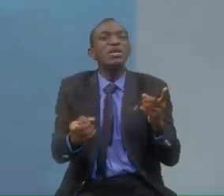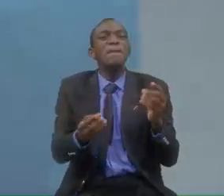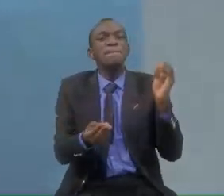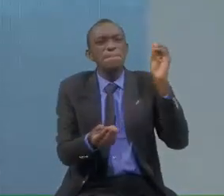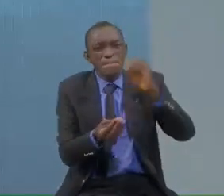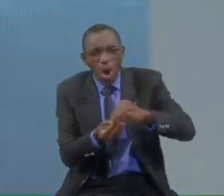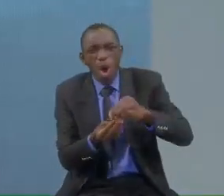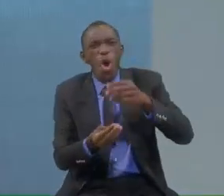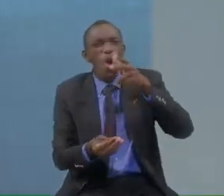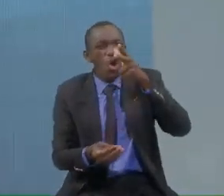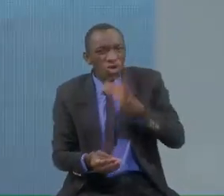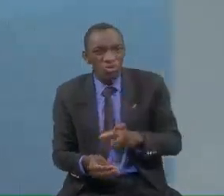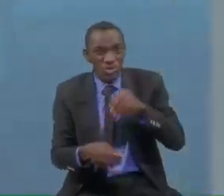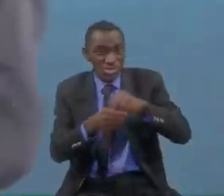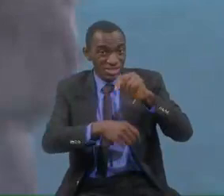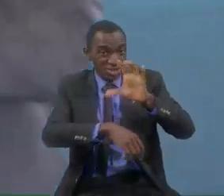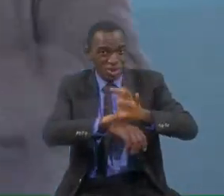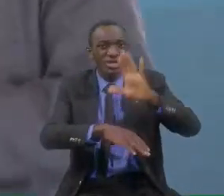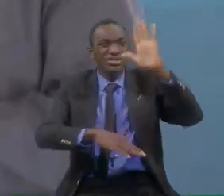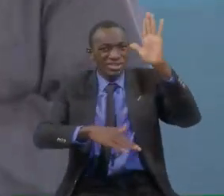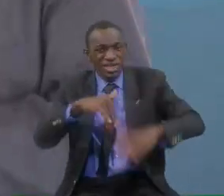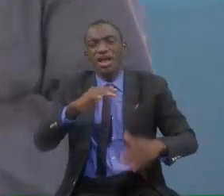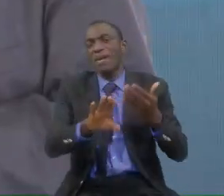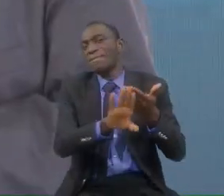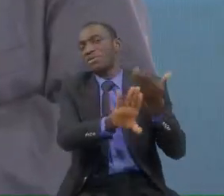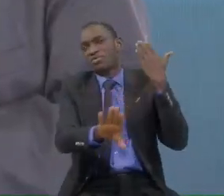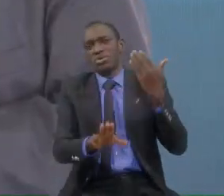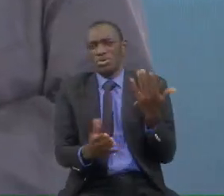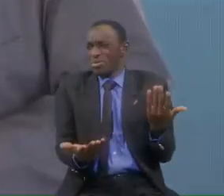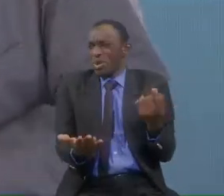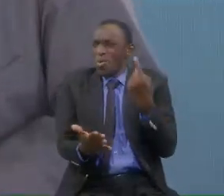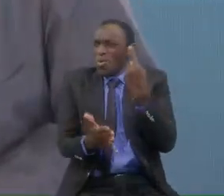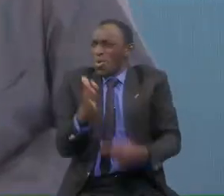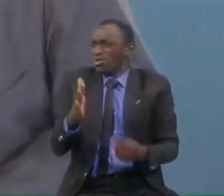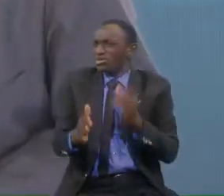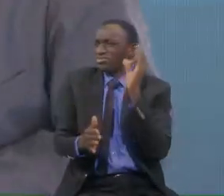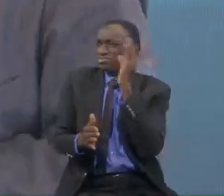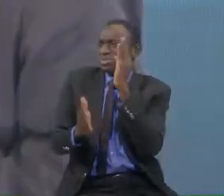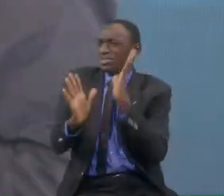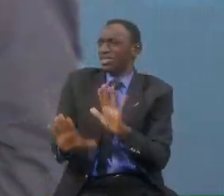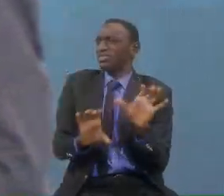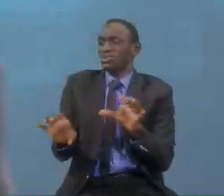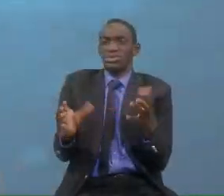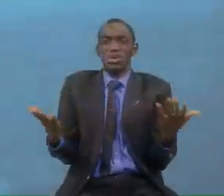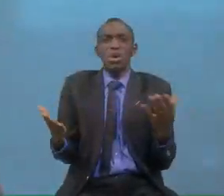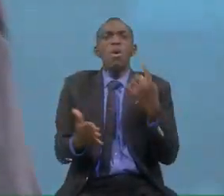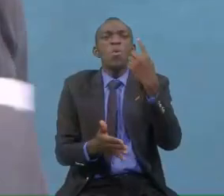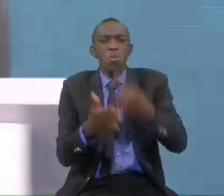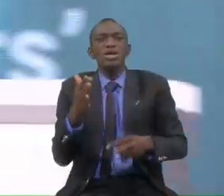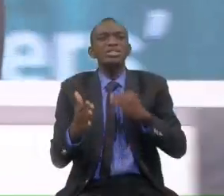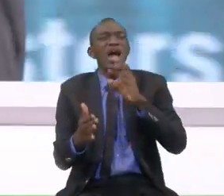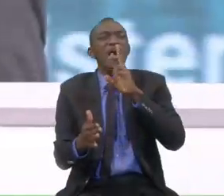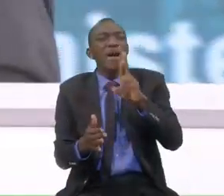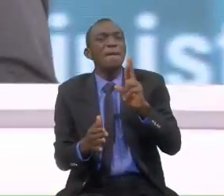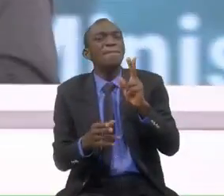than ever before? What are you preachers doing? What are you pastors doing?